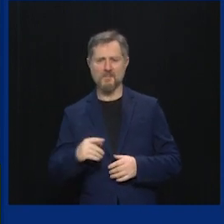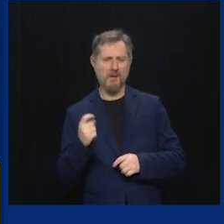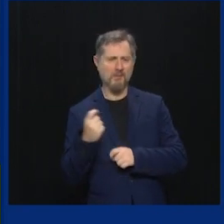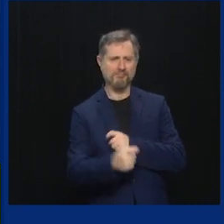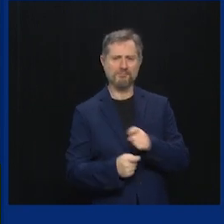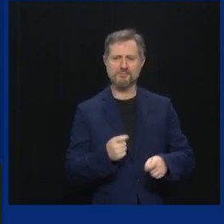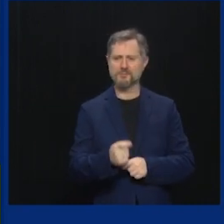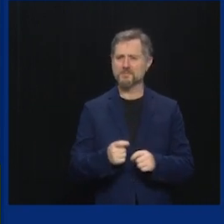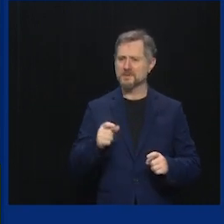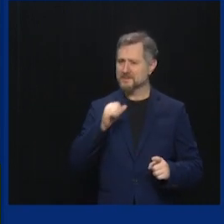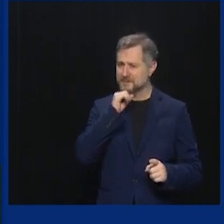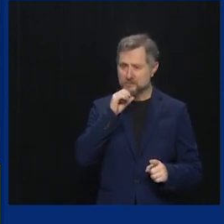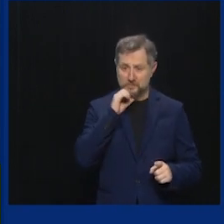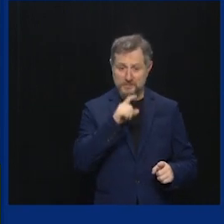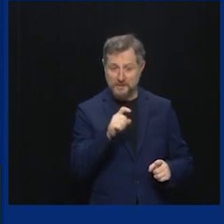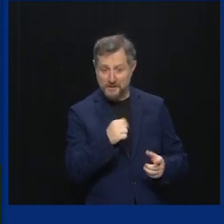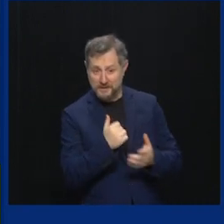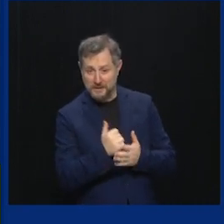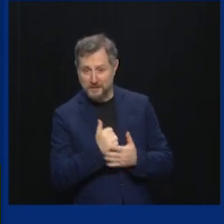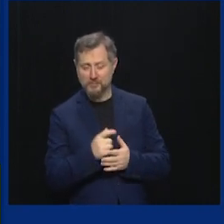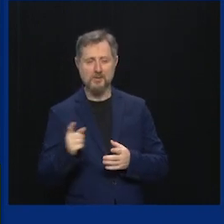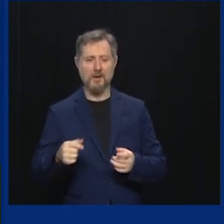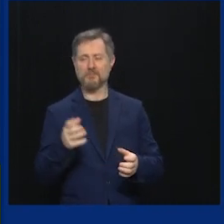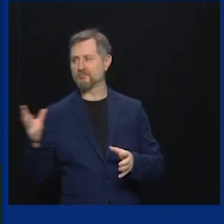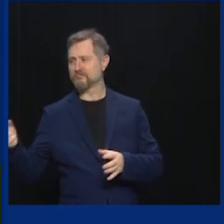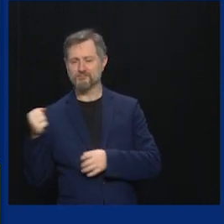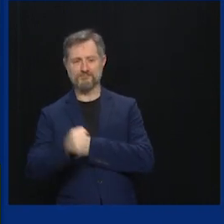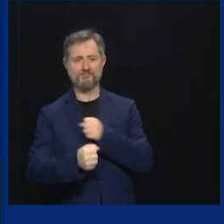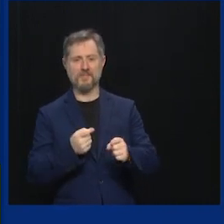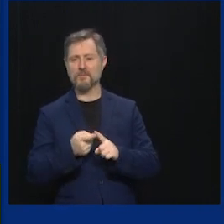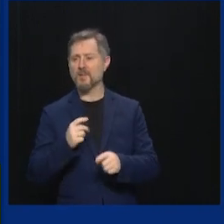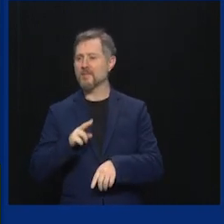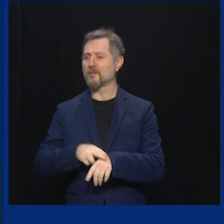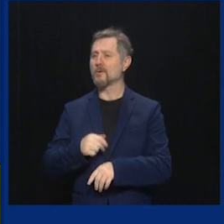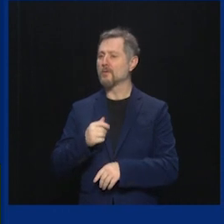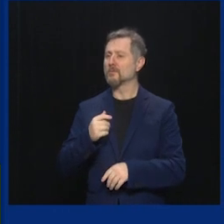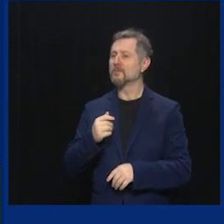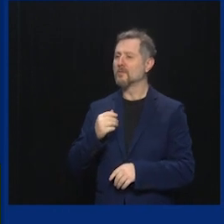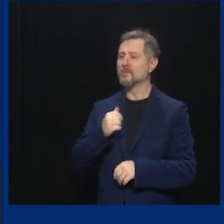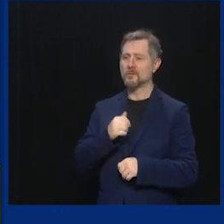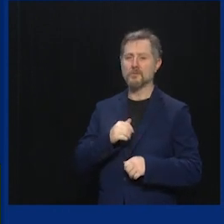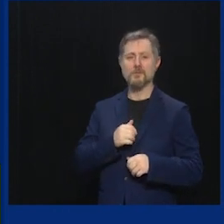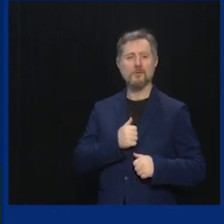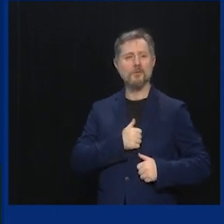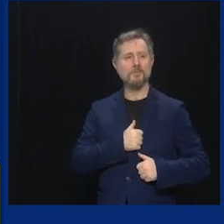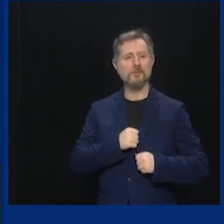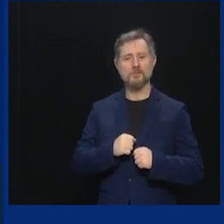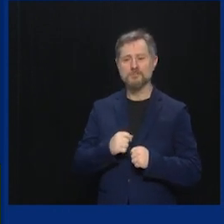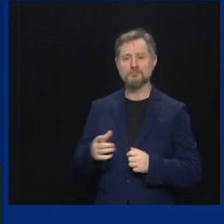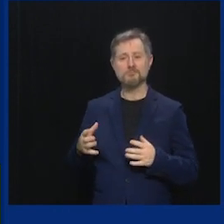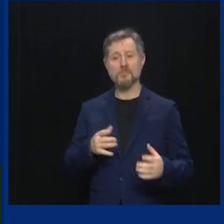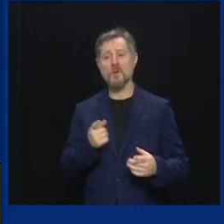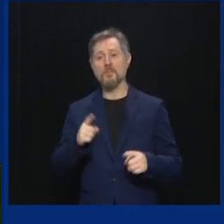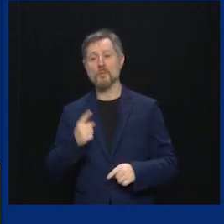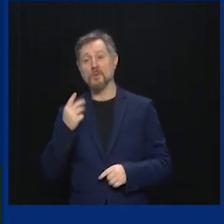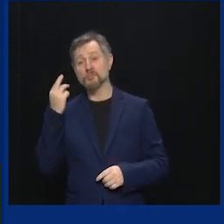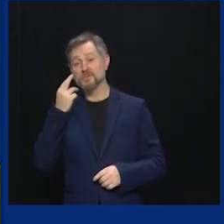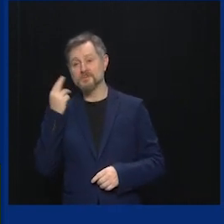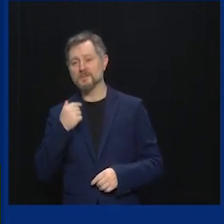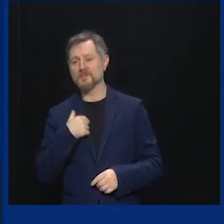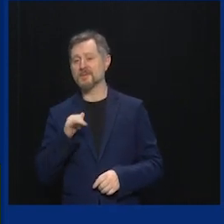homes and long-term healthcare facilities where they're having a shortage, because here's how it works. One of the reasons we have